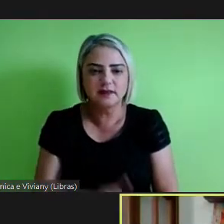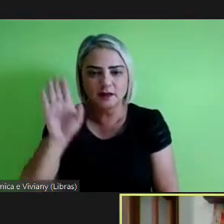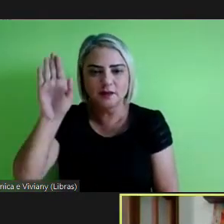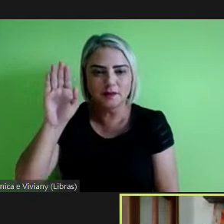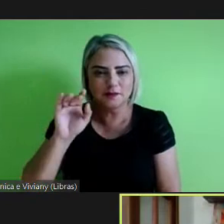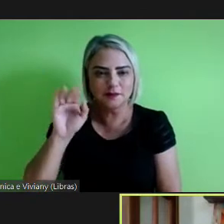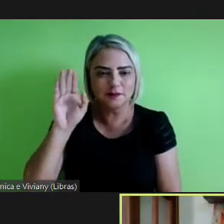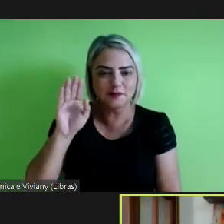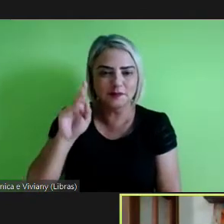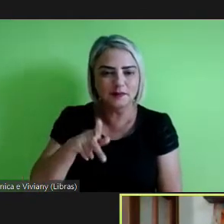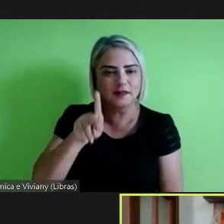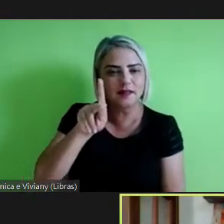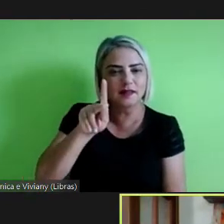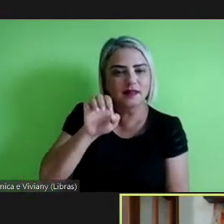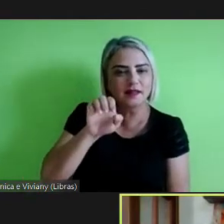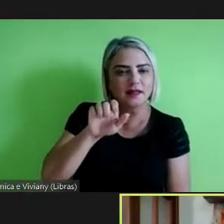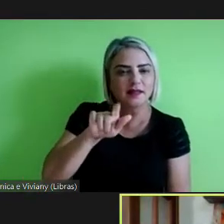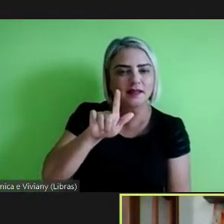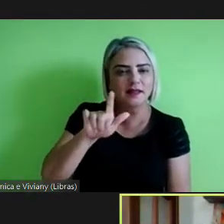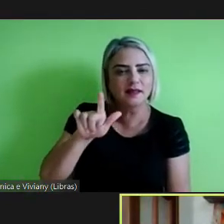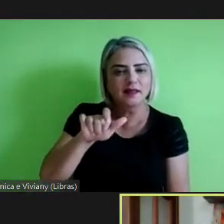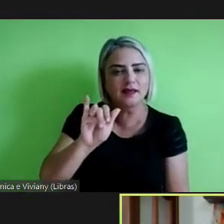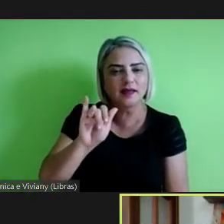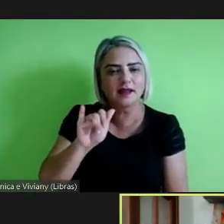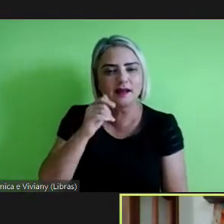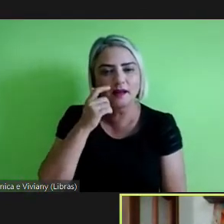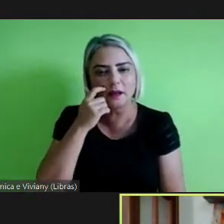Can I go now, Milena?